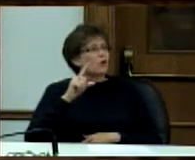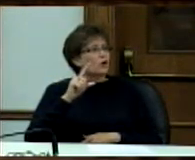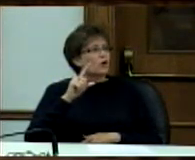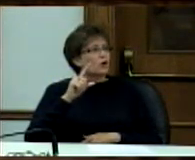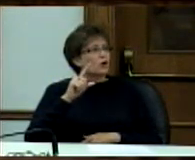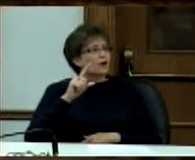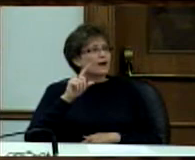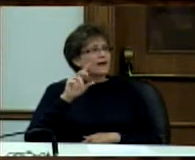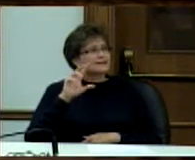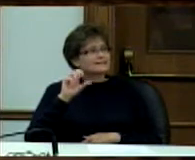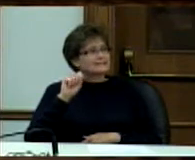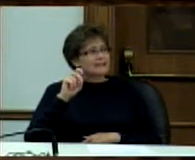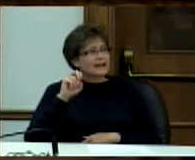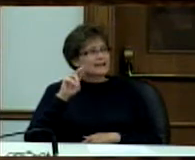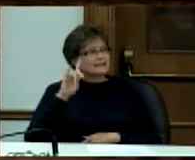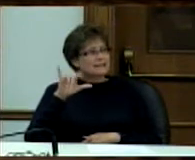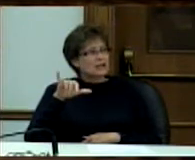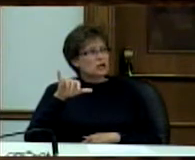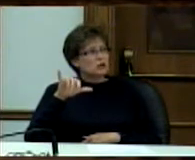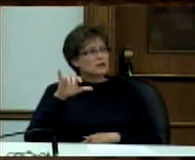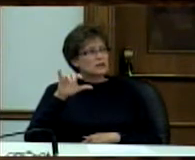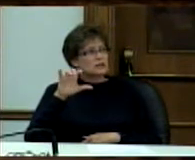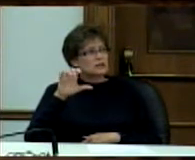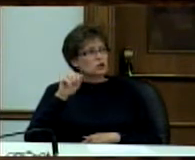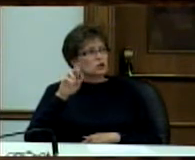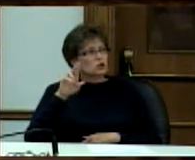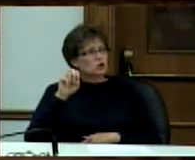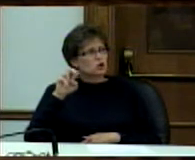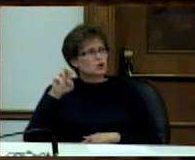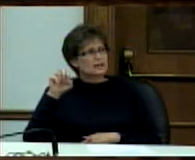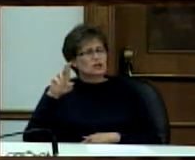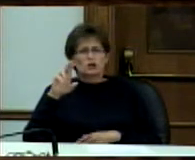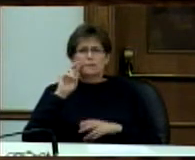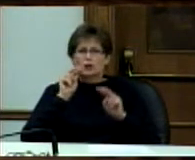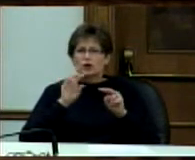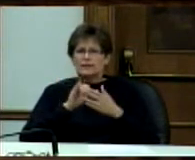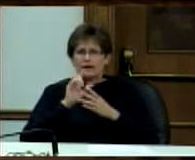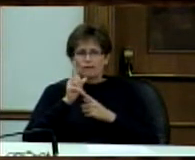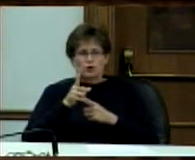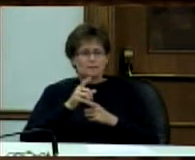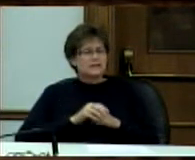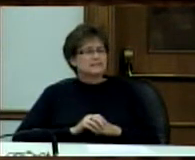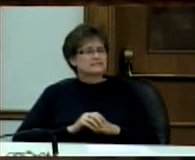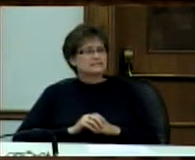for a secondary career. Let me look at that here.